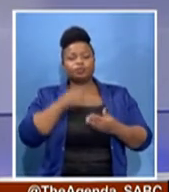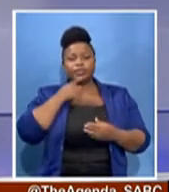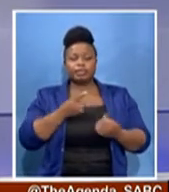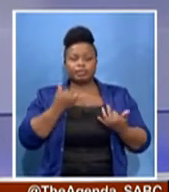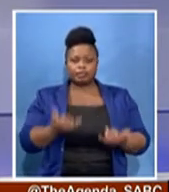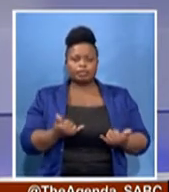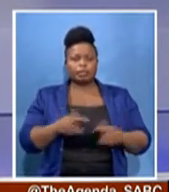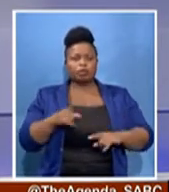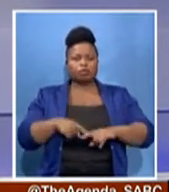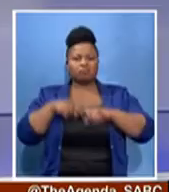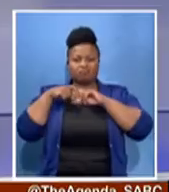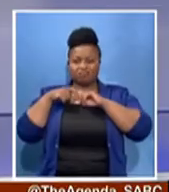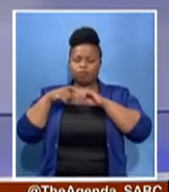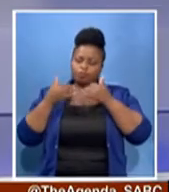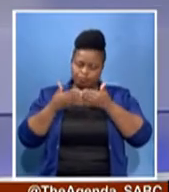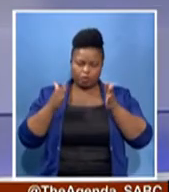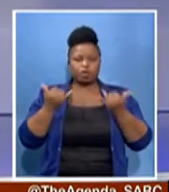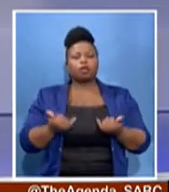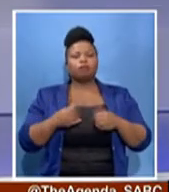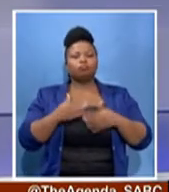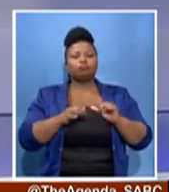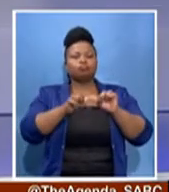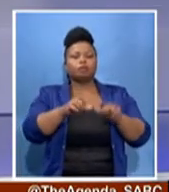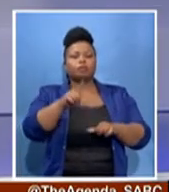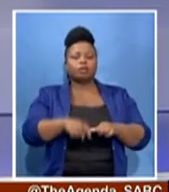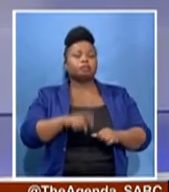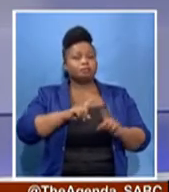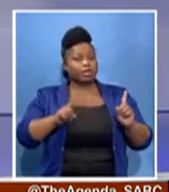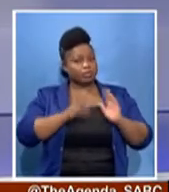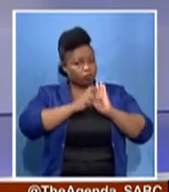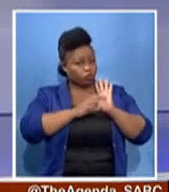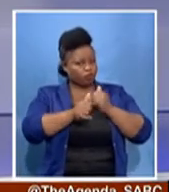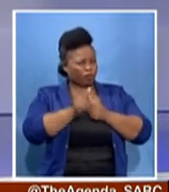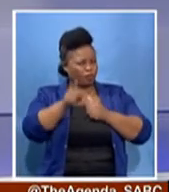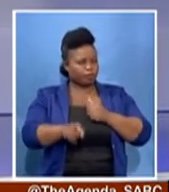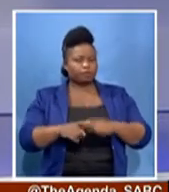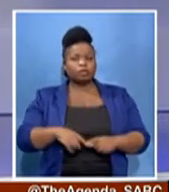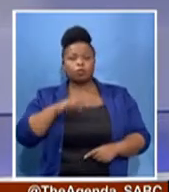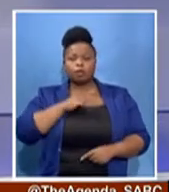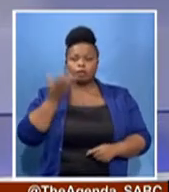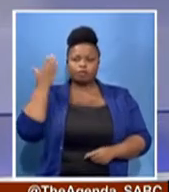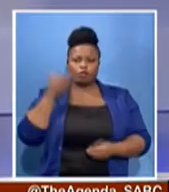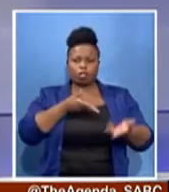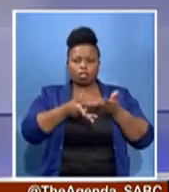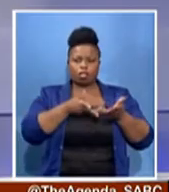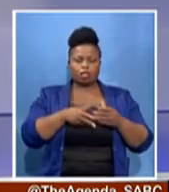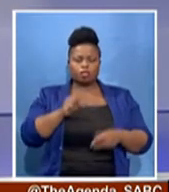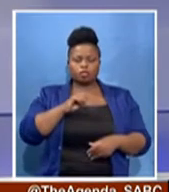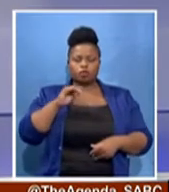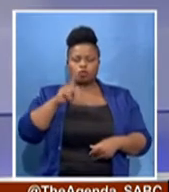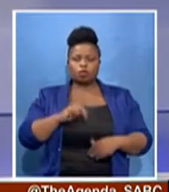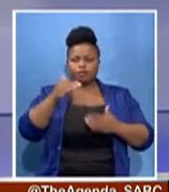provided certain conditions are met. This follows SAHPRA's engagements with the Sisonke Phase 3B implementation study team and the